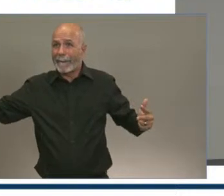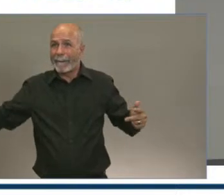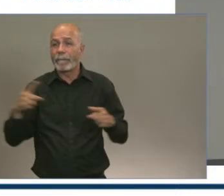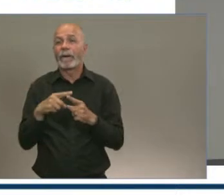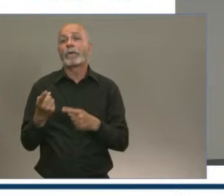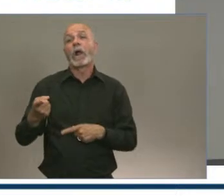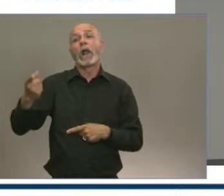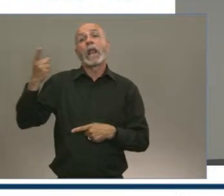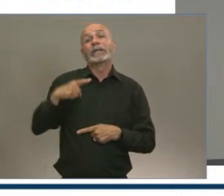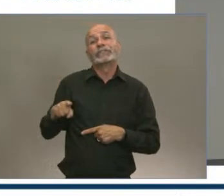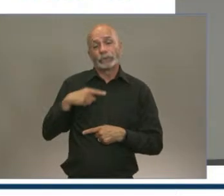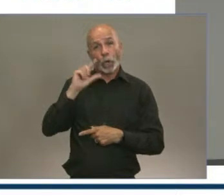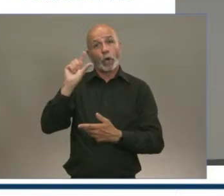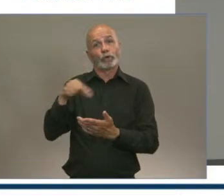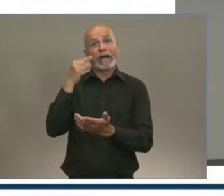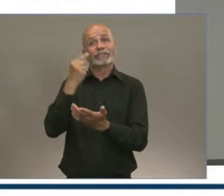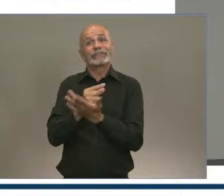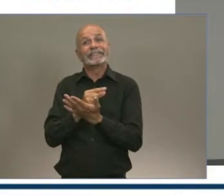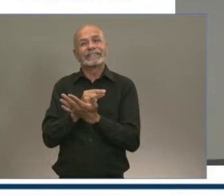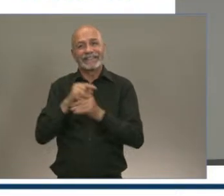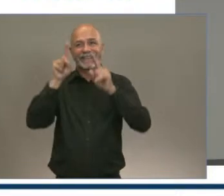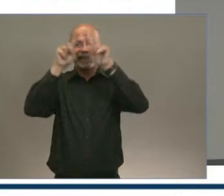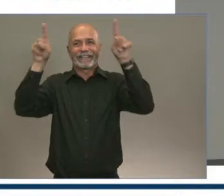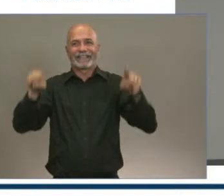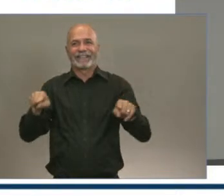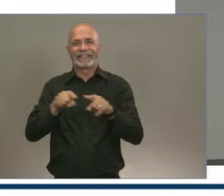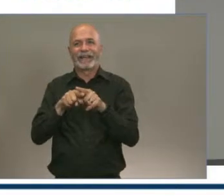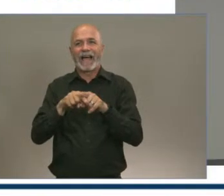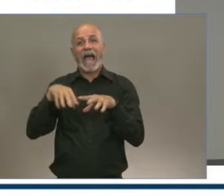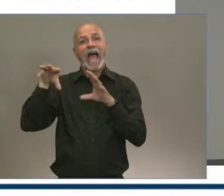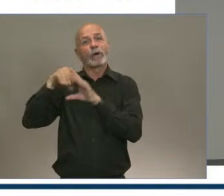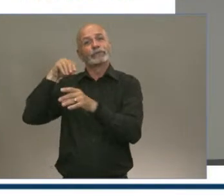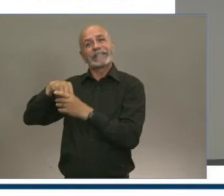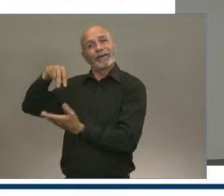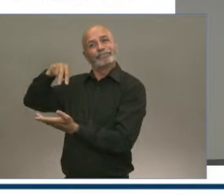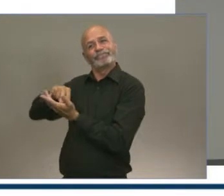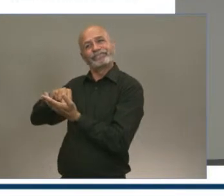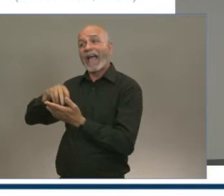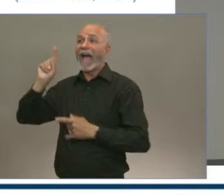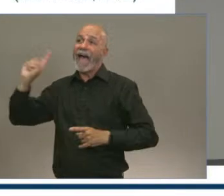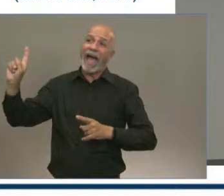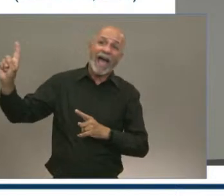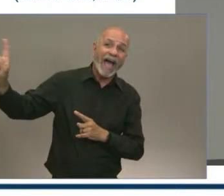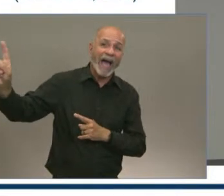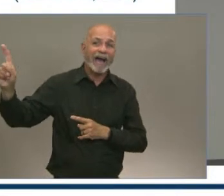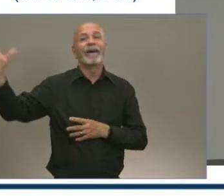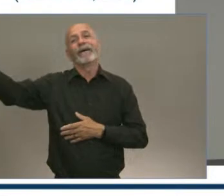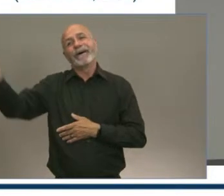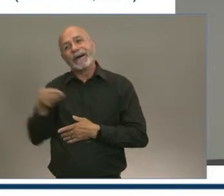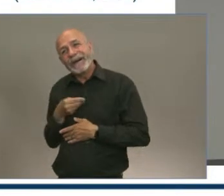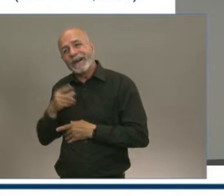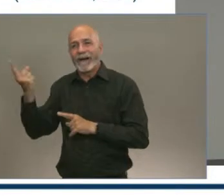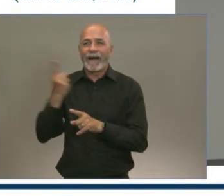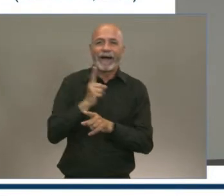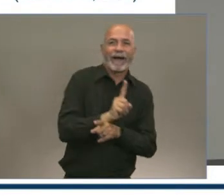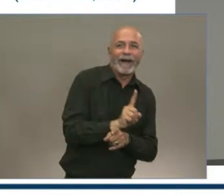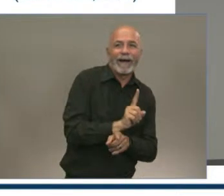graduation that they were all built on people getting out of cars, going up, and we had unfortunately, and several of those that we